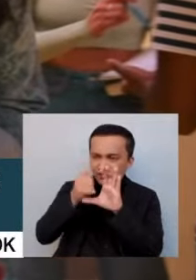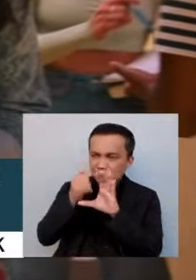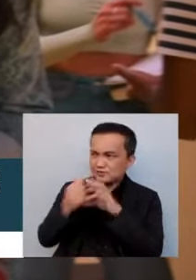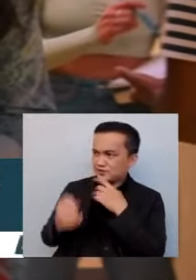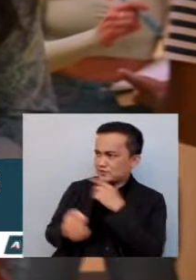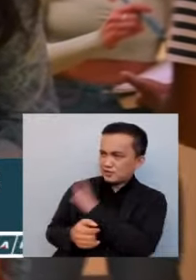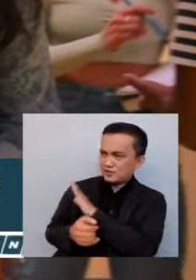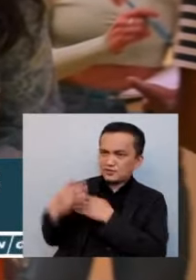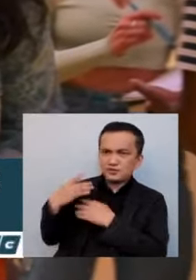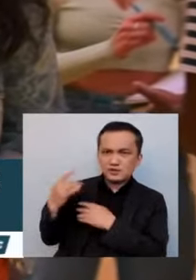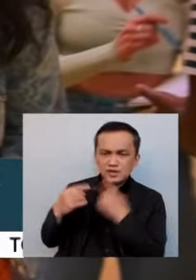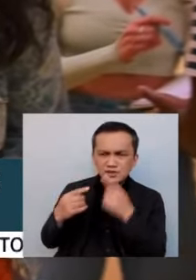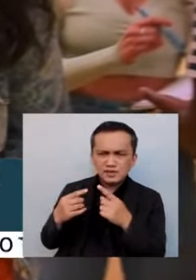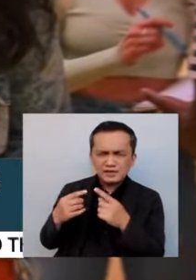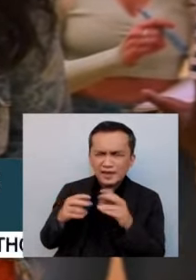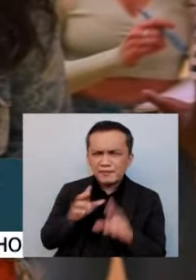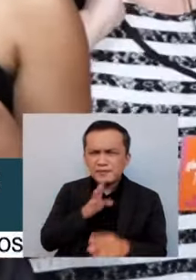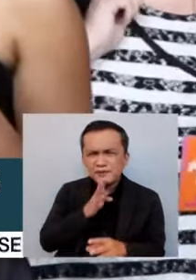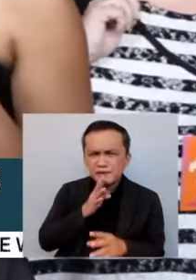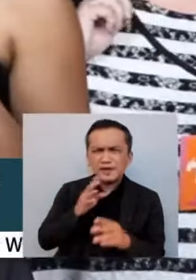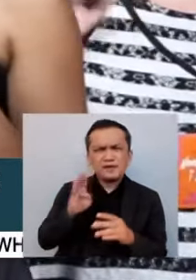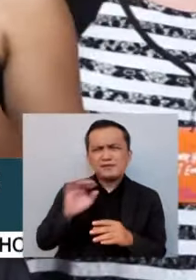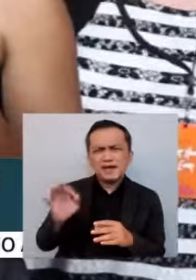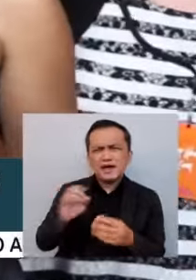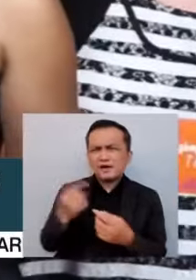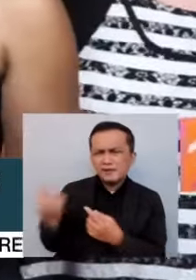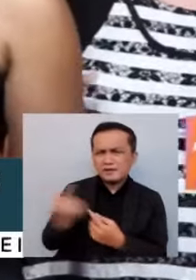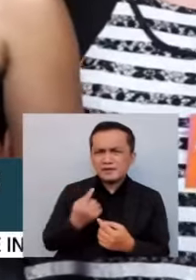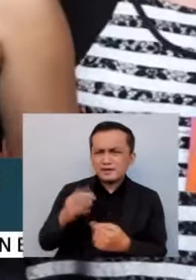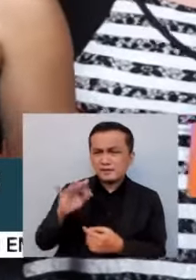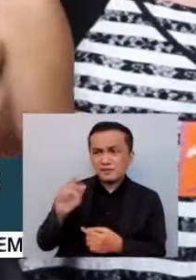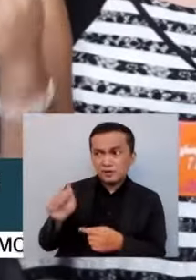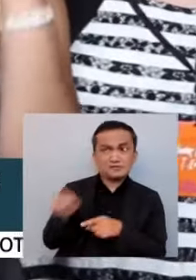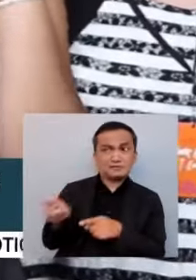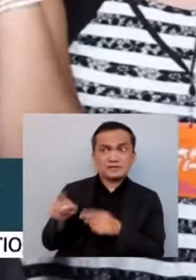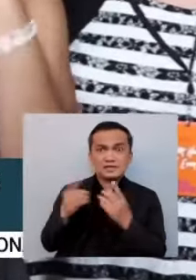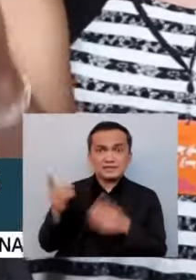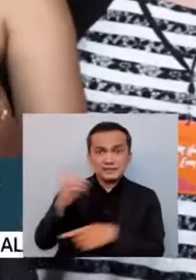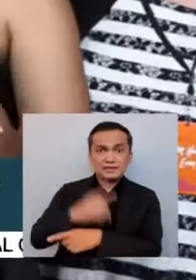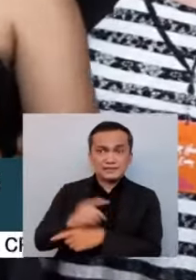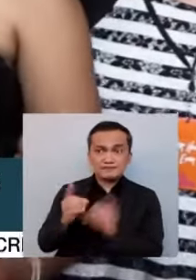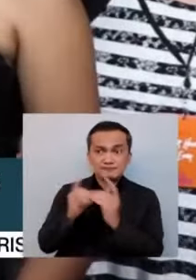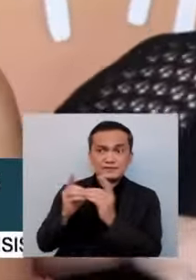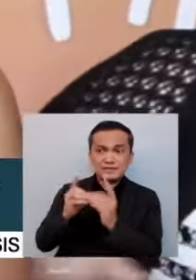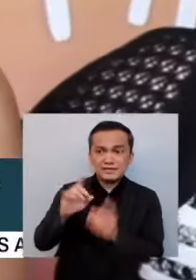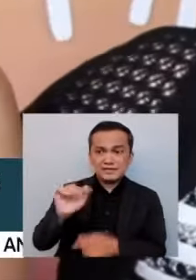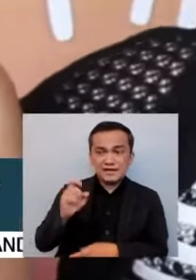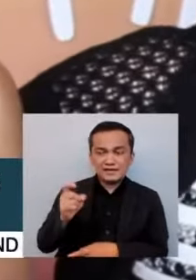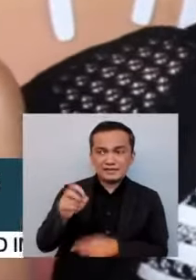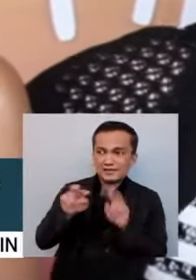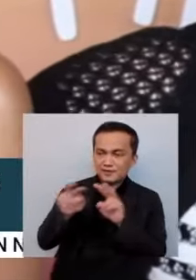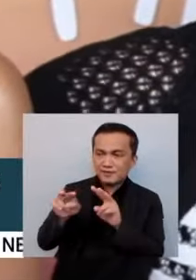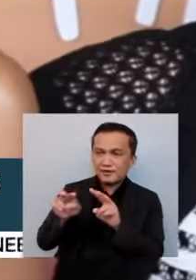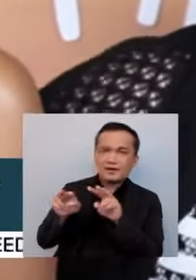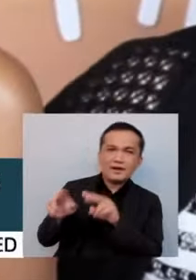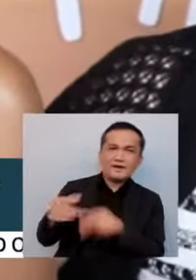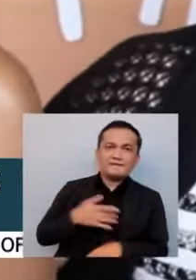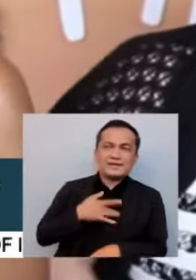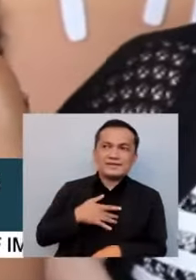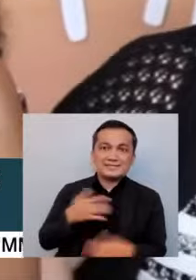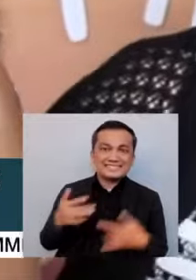chosen attainable yet status-enhancing boyfriends for each of us today. Fabiola, you're going to date Alex Gomez. I remember the whole scene. I just remember feeling so